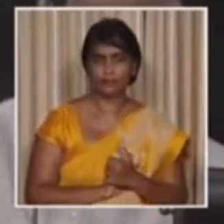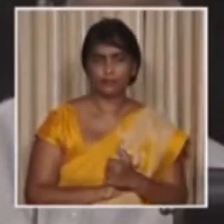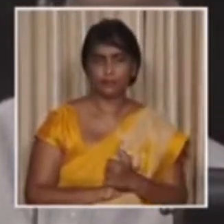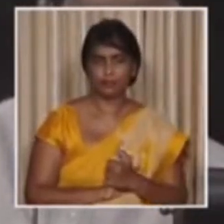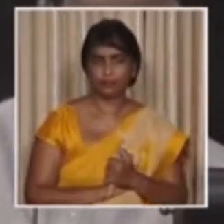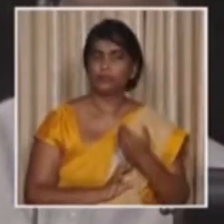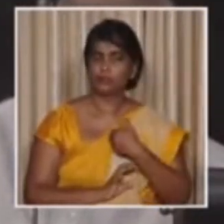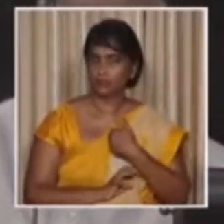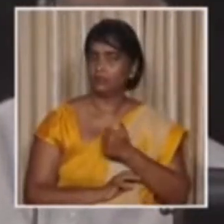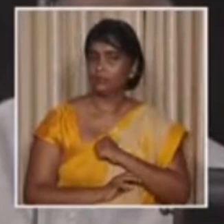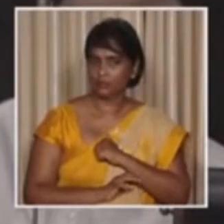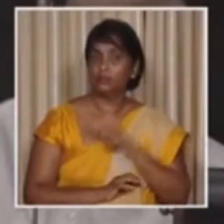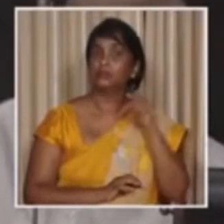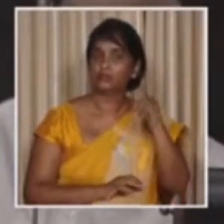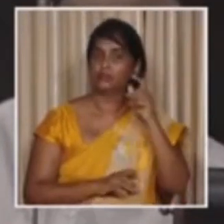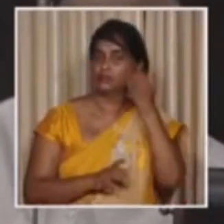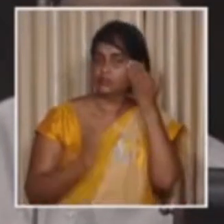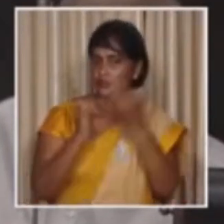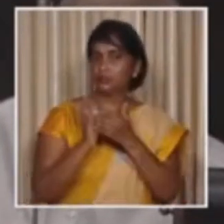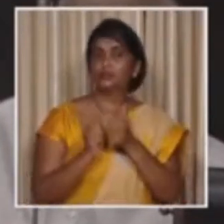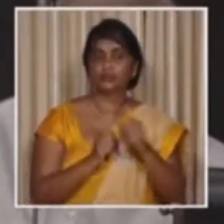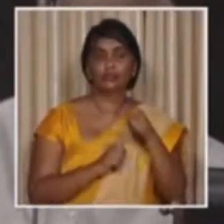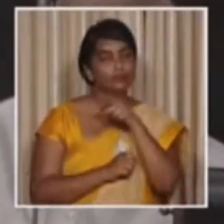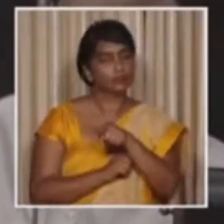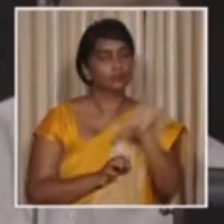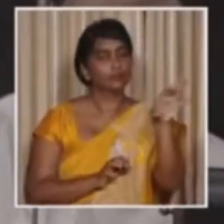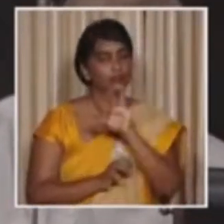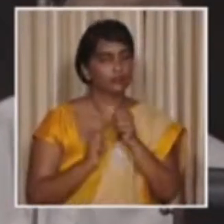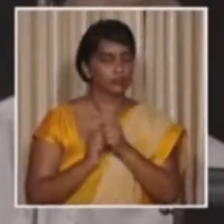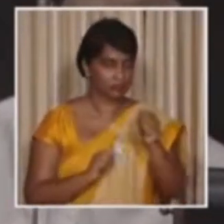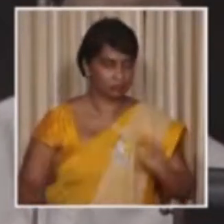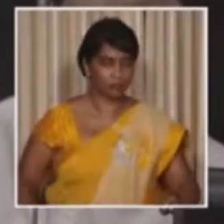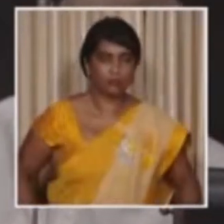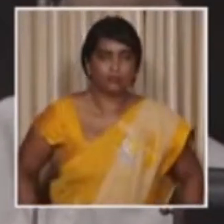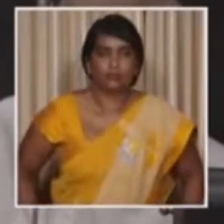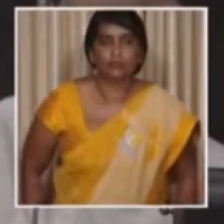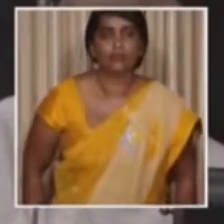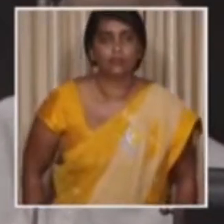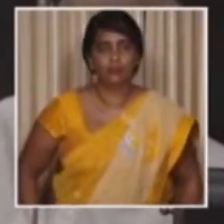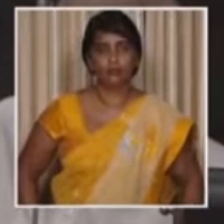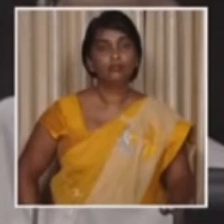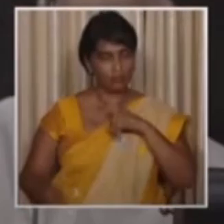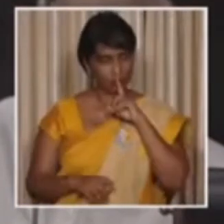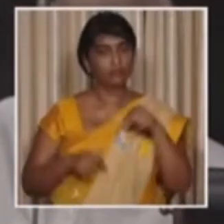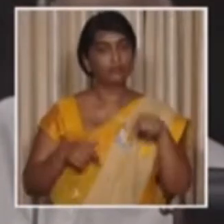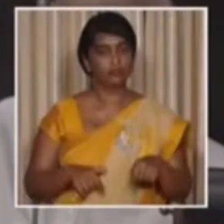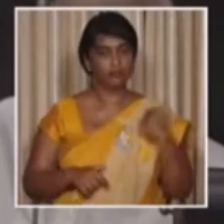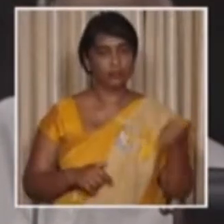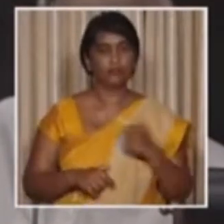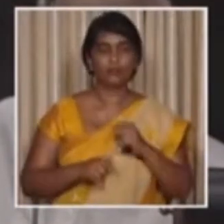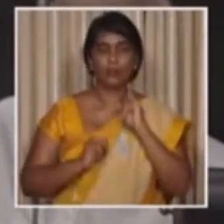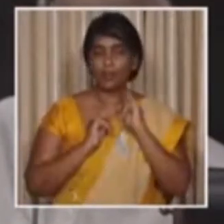to tell you, we'll consider it. And also, tell me one thing. We are also presenting the new anti-corruption bill. I think